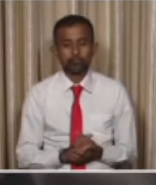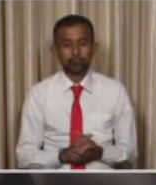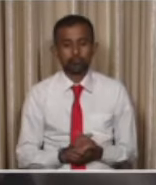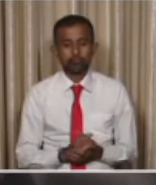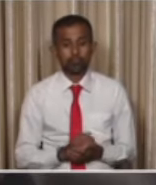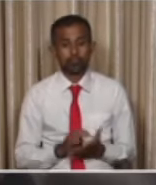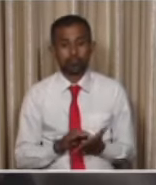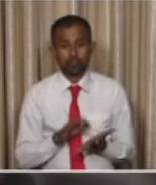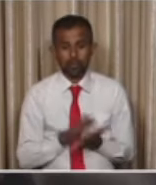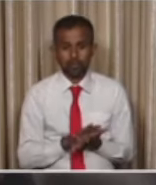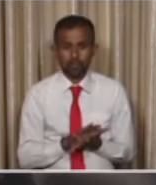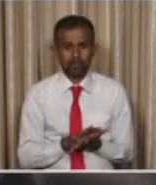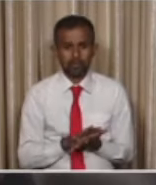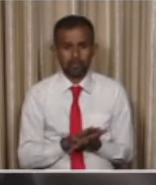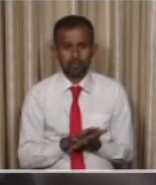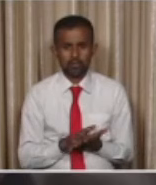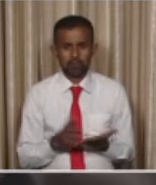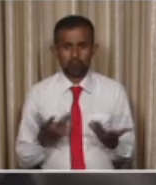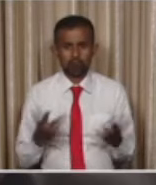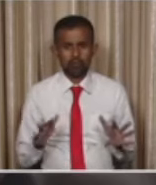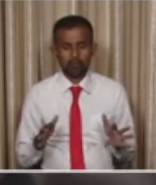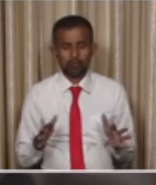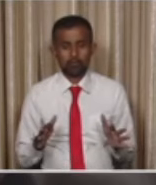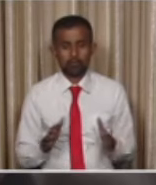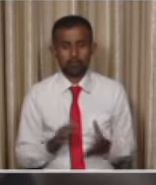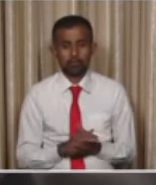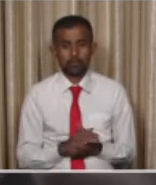so-called Tamil Common Candidate.